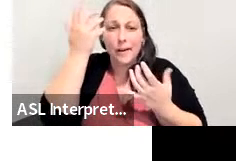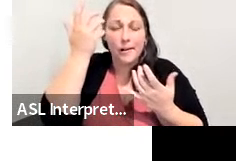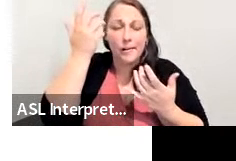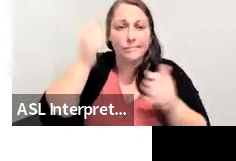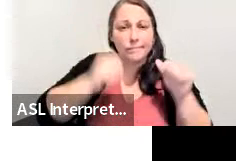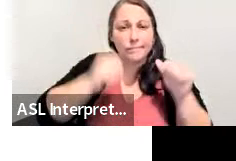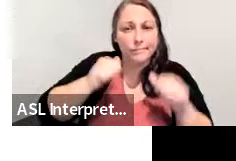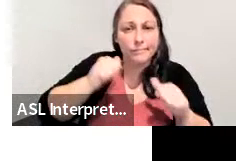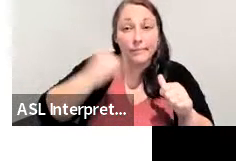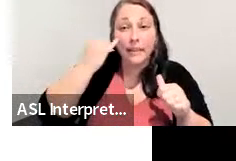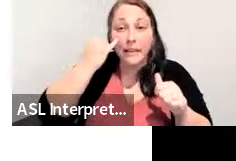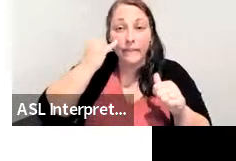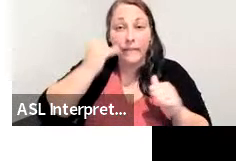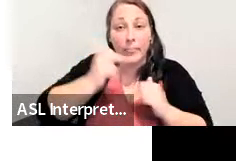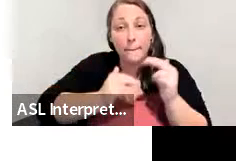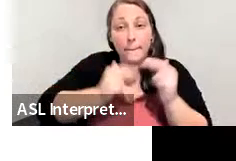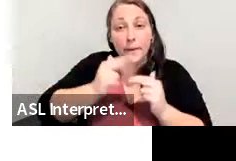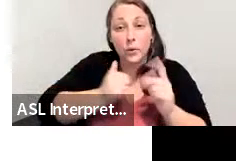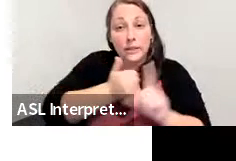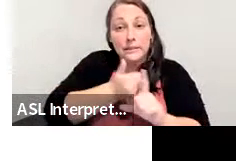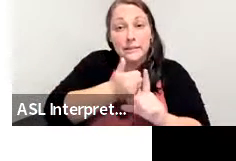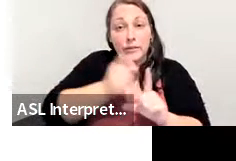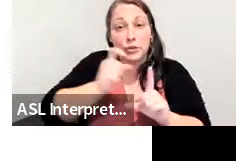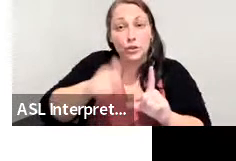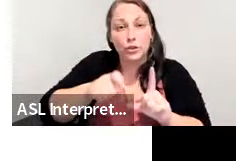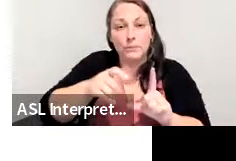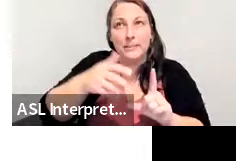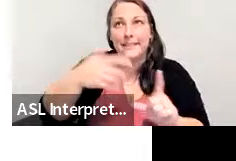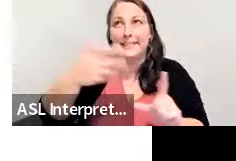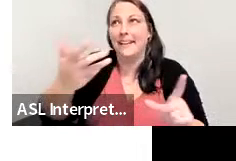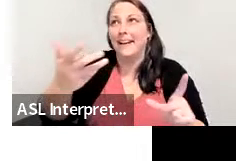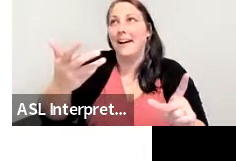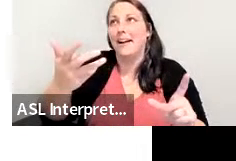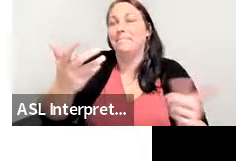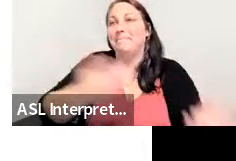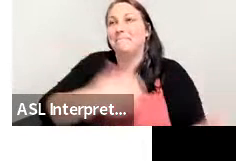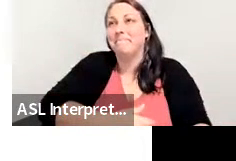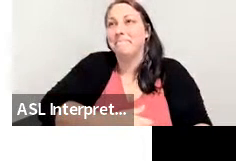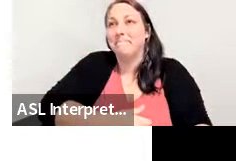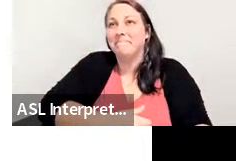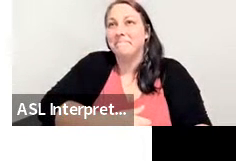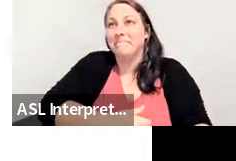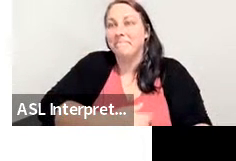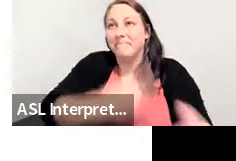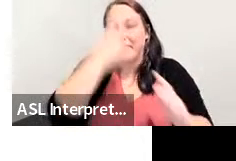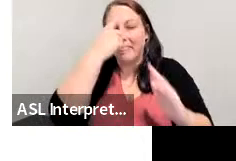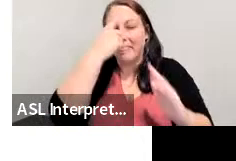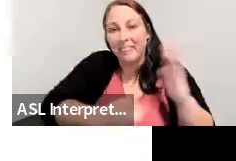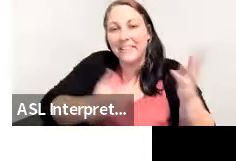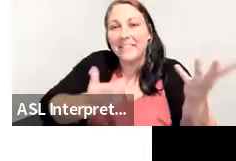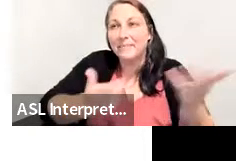to make it, I don't know, more complicated? I guess I just worry